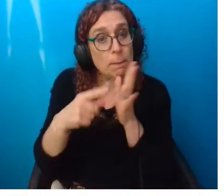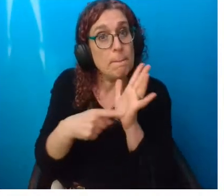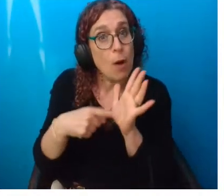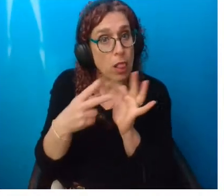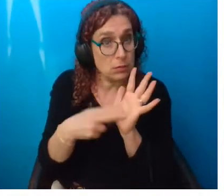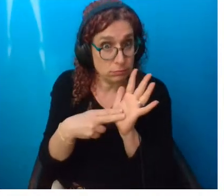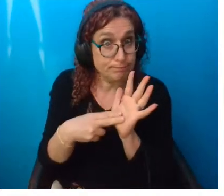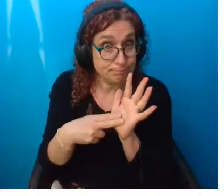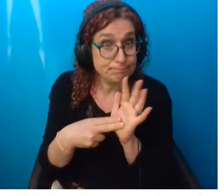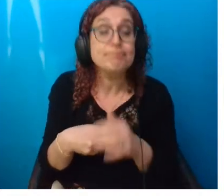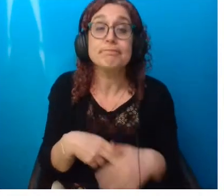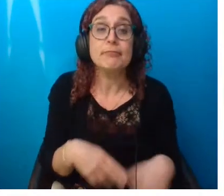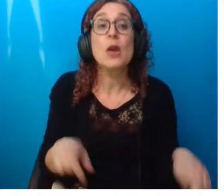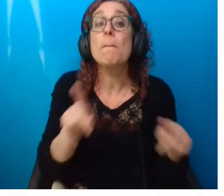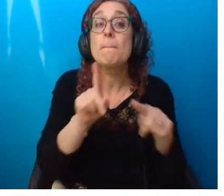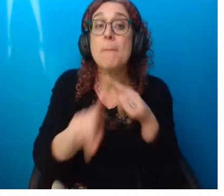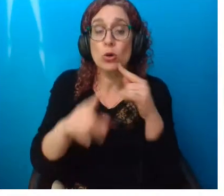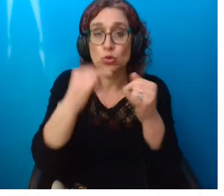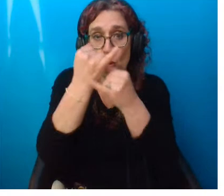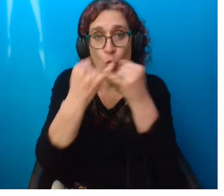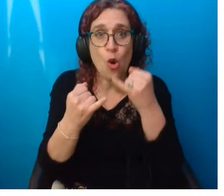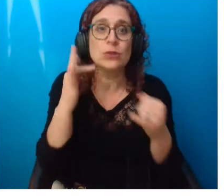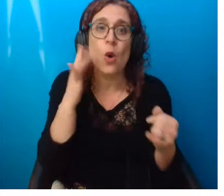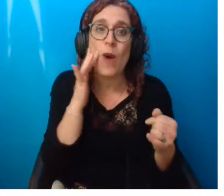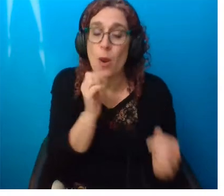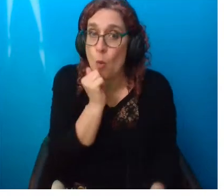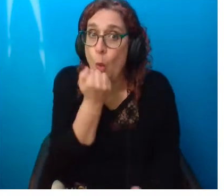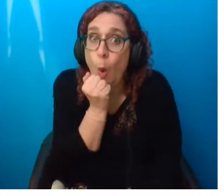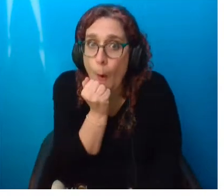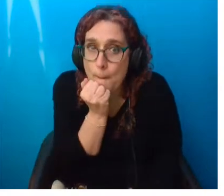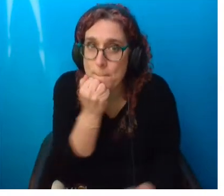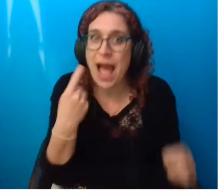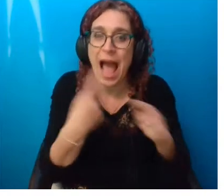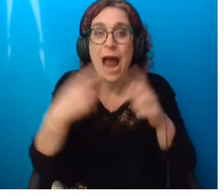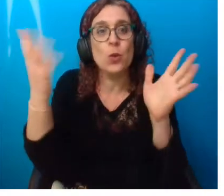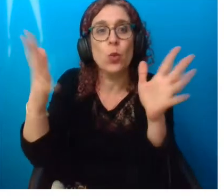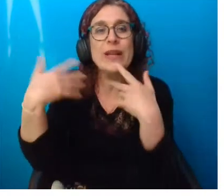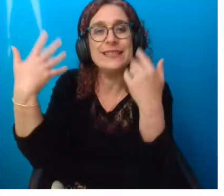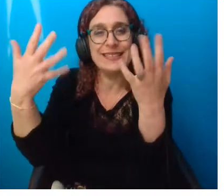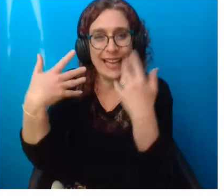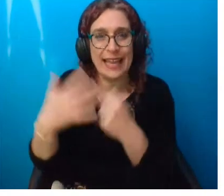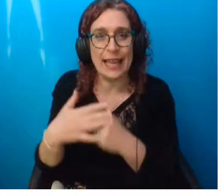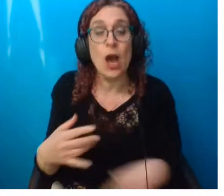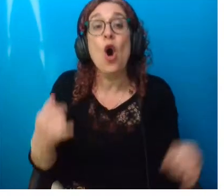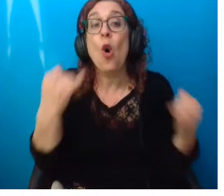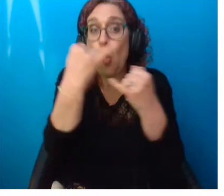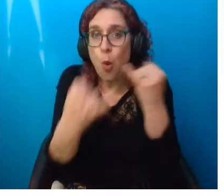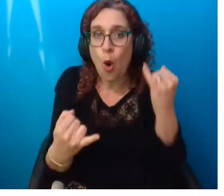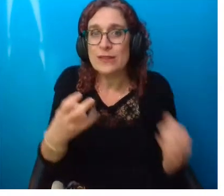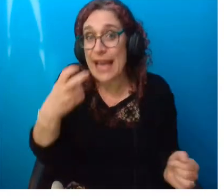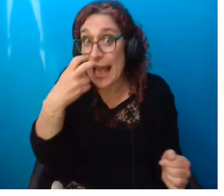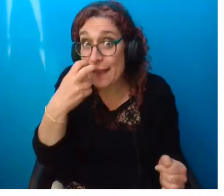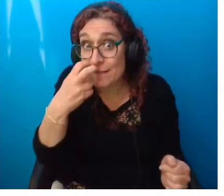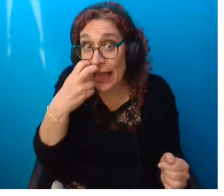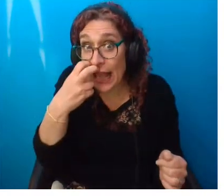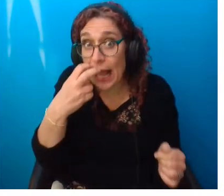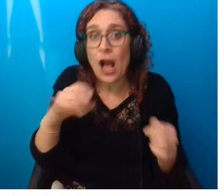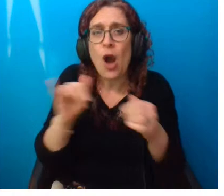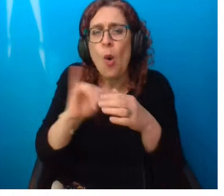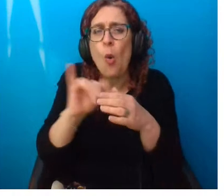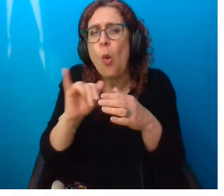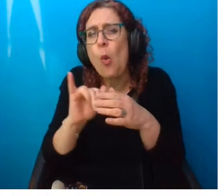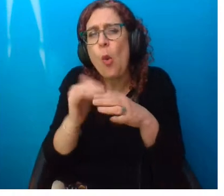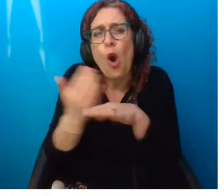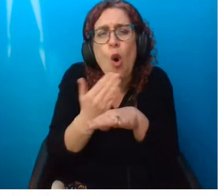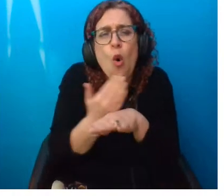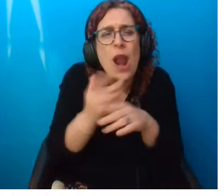tend to be highest on warm, windy days, late in the afternoon or in the early evening, and pollen forecasts may really help